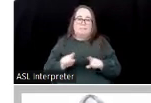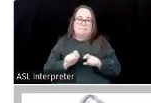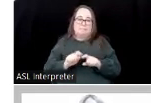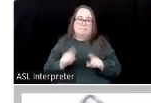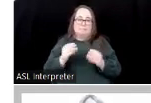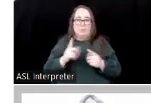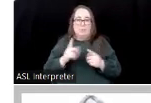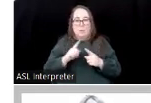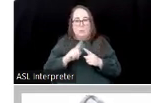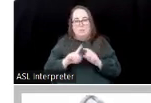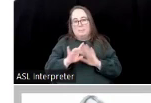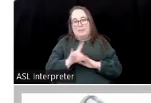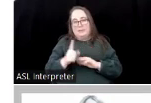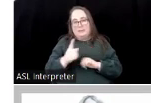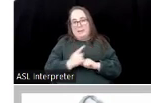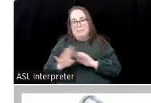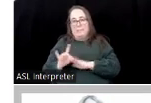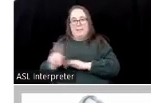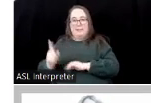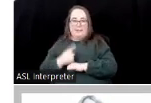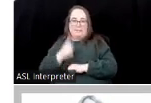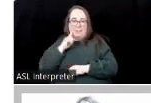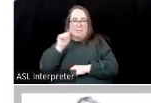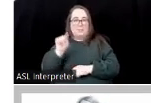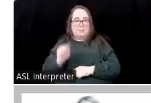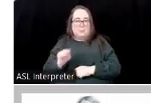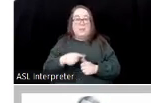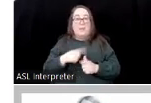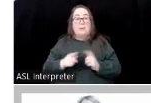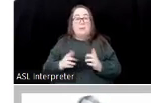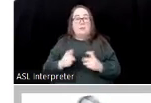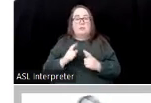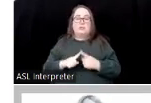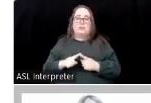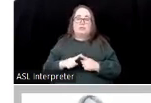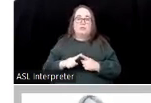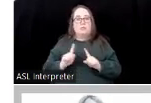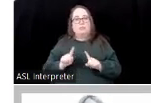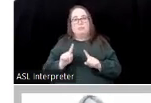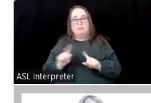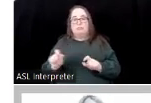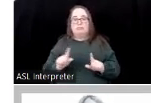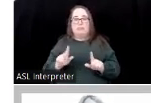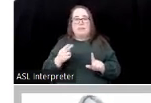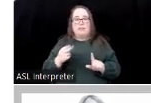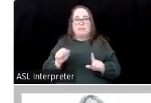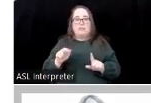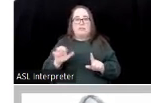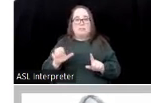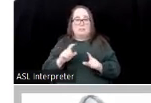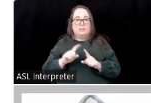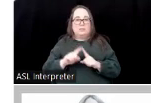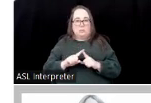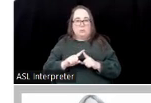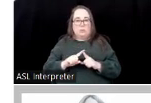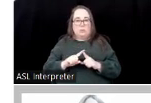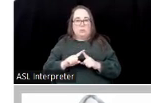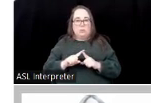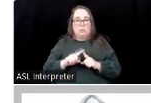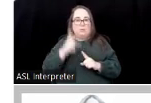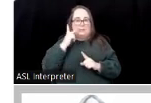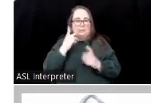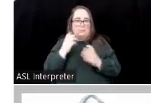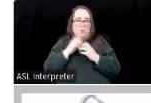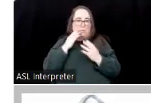we finalize the details on these webinars, and we encourage you to regularly visit HSRC at the